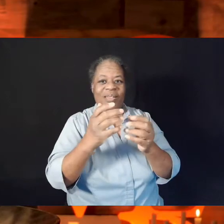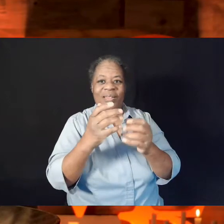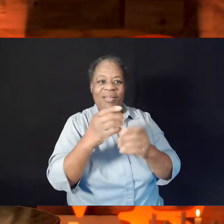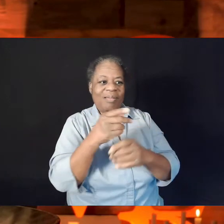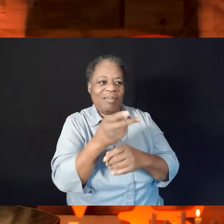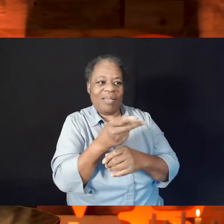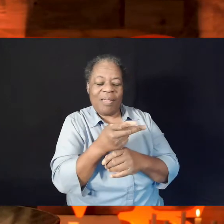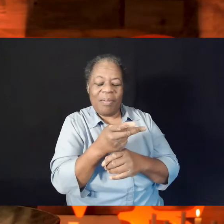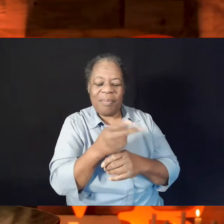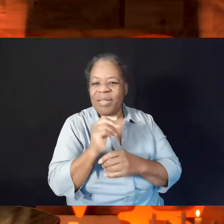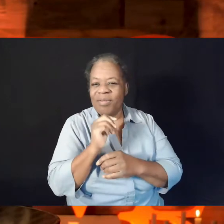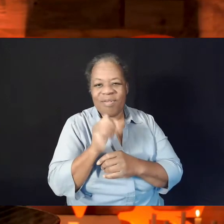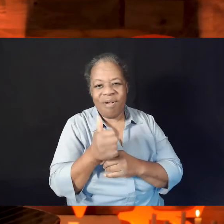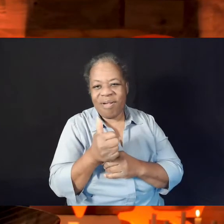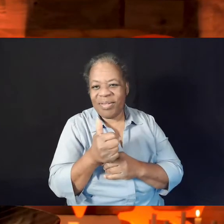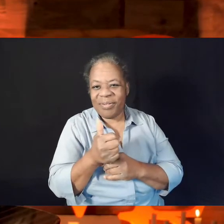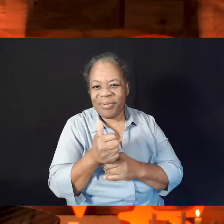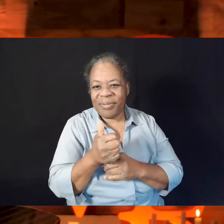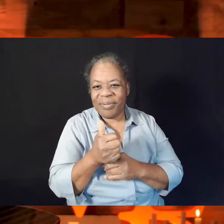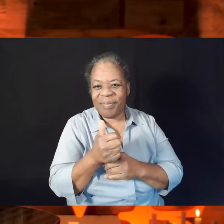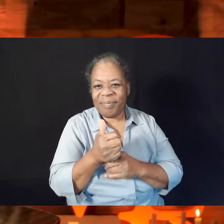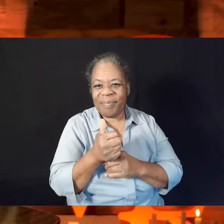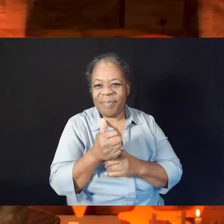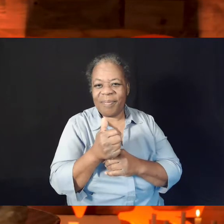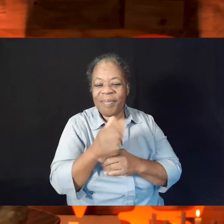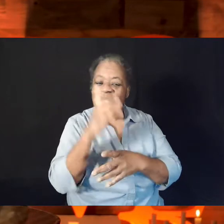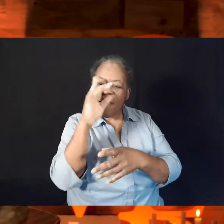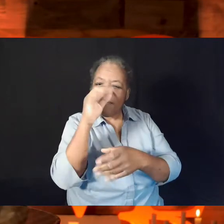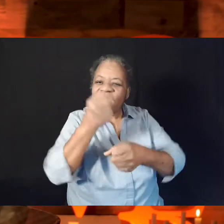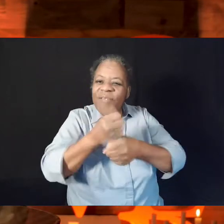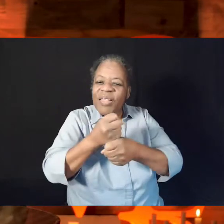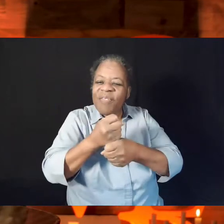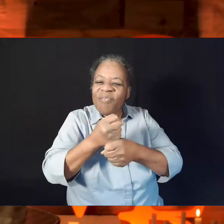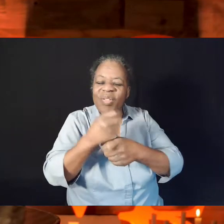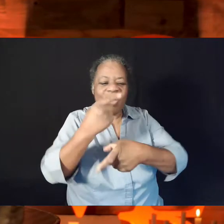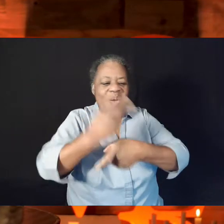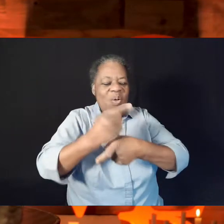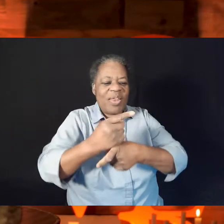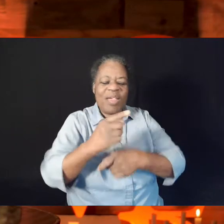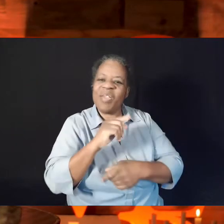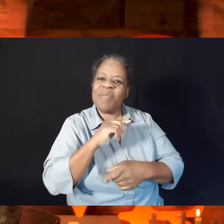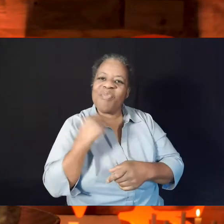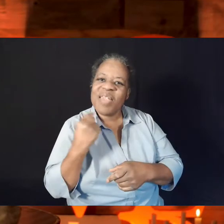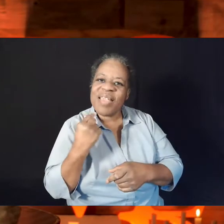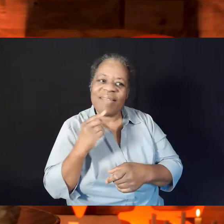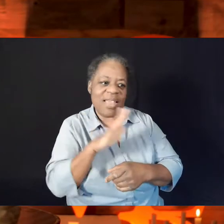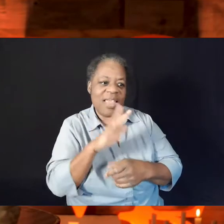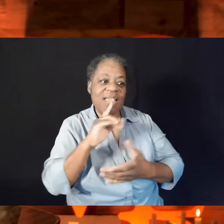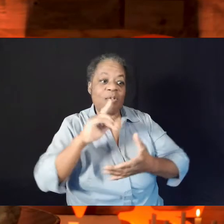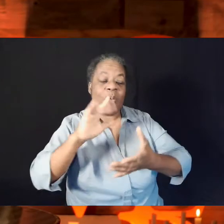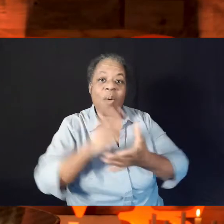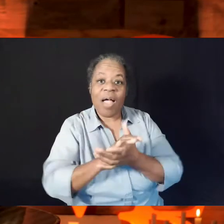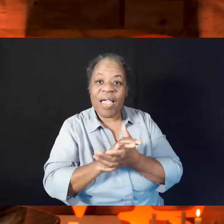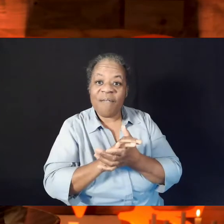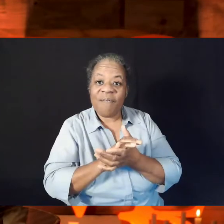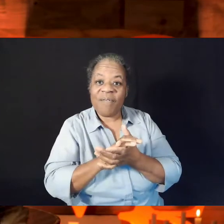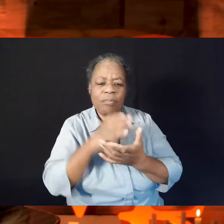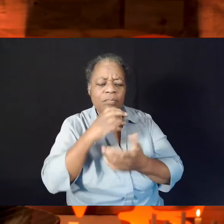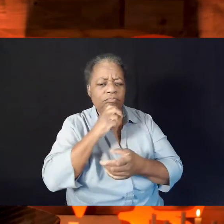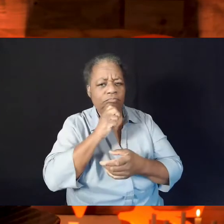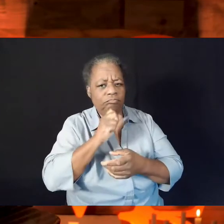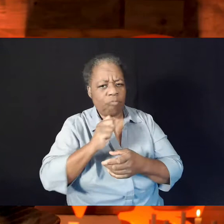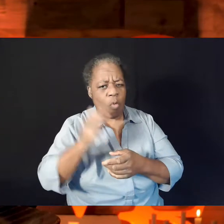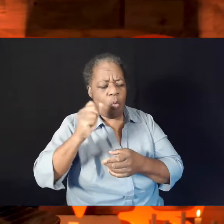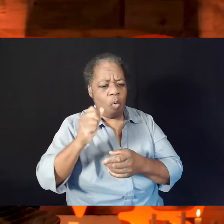ark. Just a faithful, ordinary priest and his wife. Elderly,